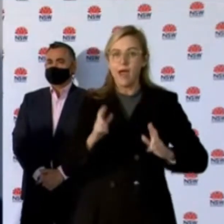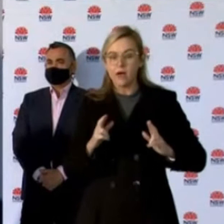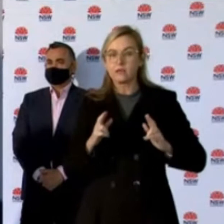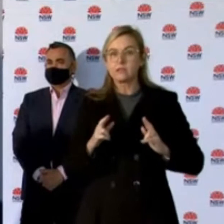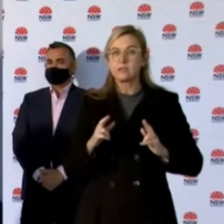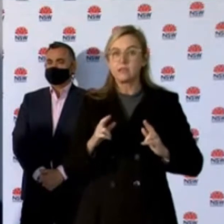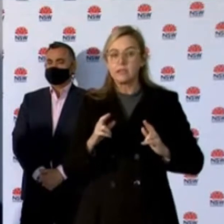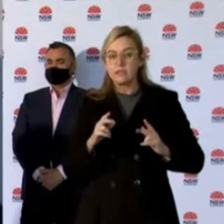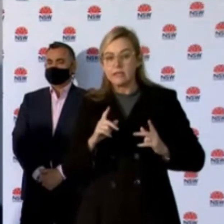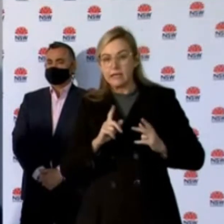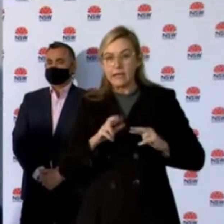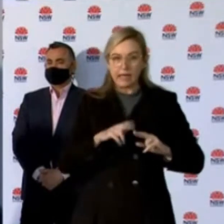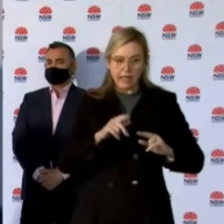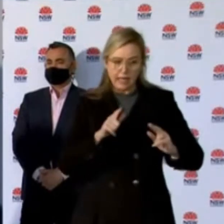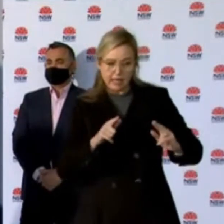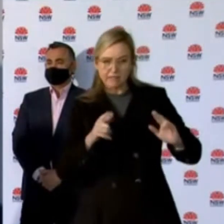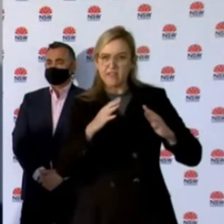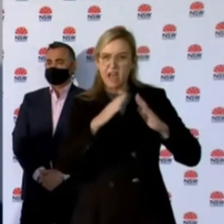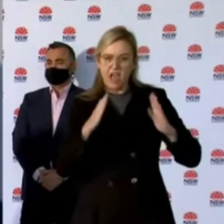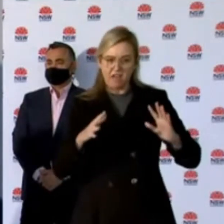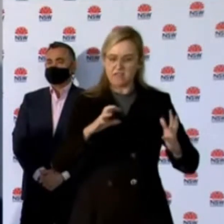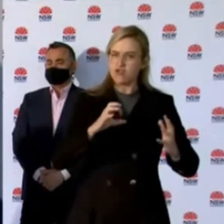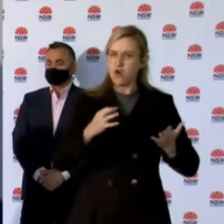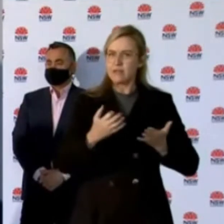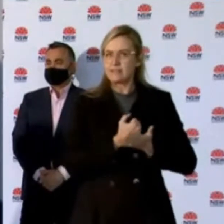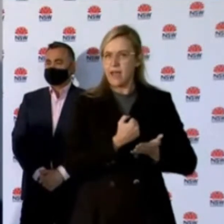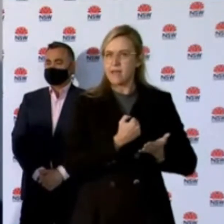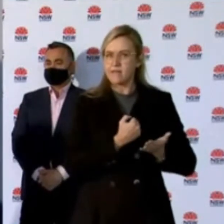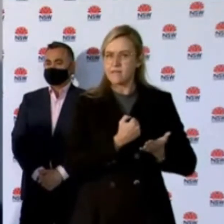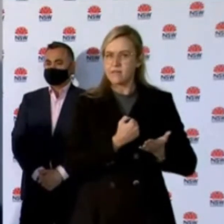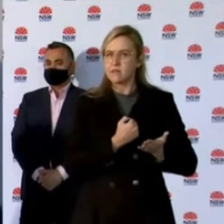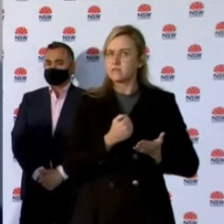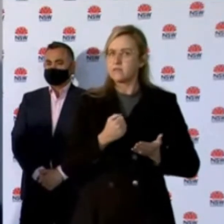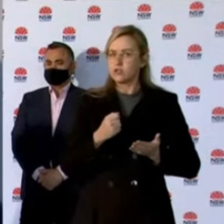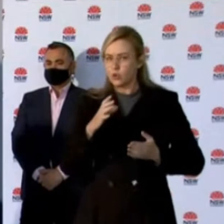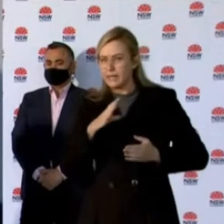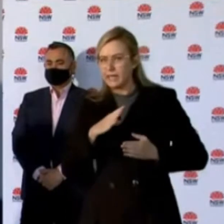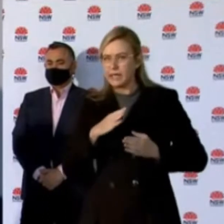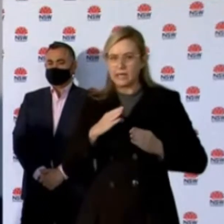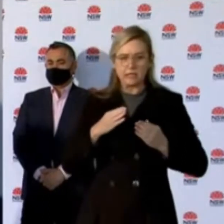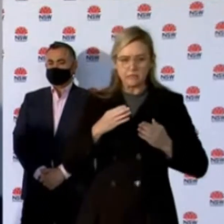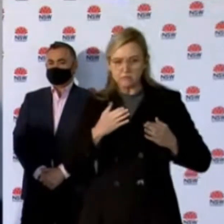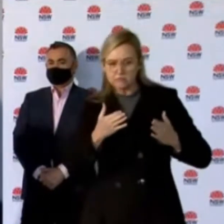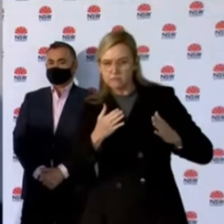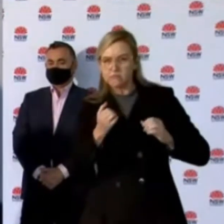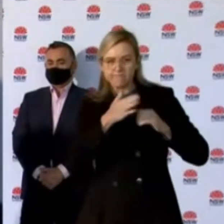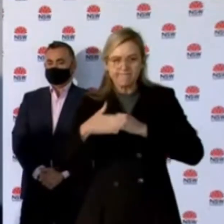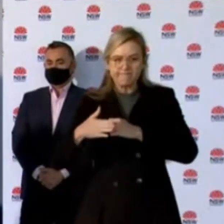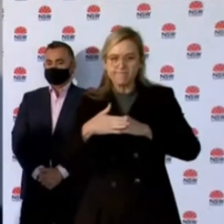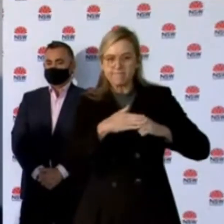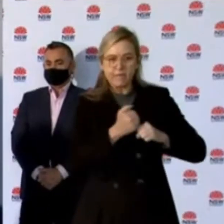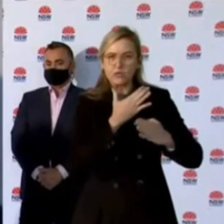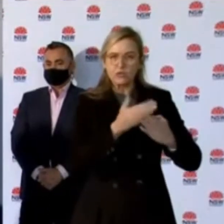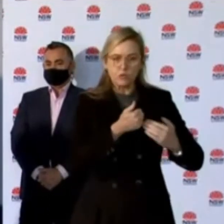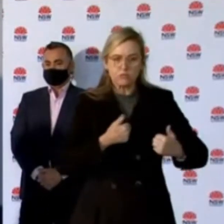trouble if you're securing the safety and well-being of your family. If there's something you need to secure the safety and well-being